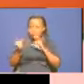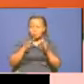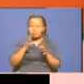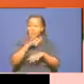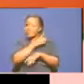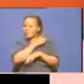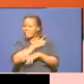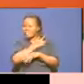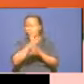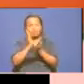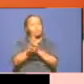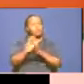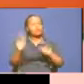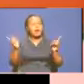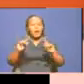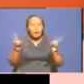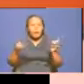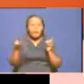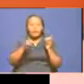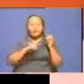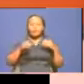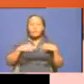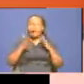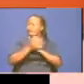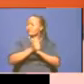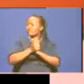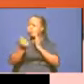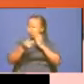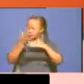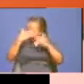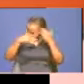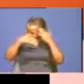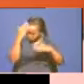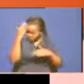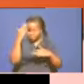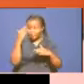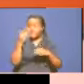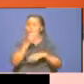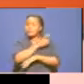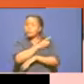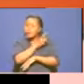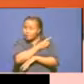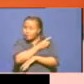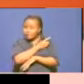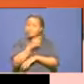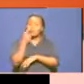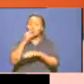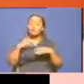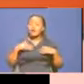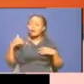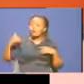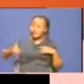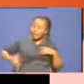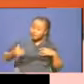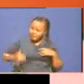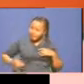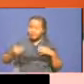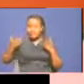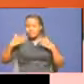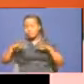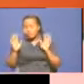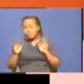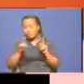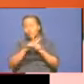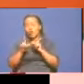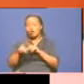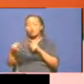very seasoned doctors who are doing the transplant surgeries. Their outcomes have been excellent. Mm. We have done audits as the